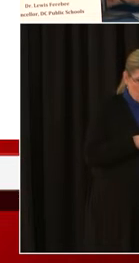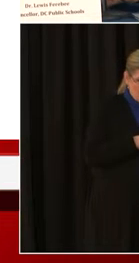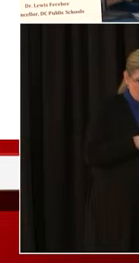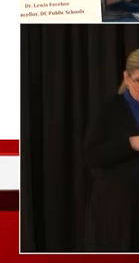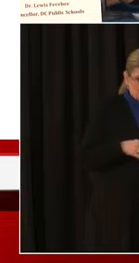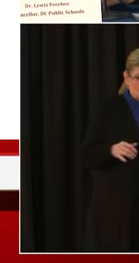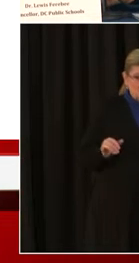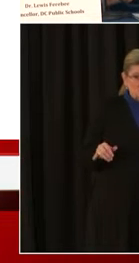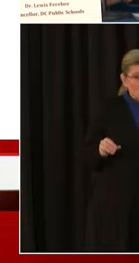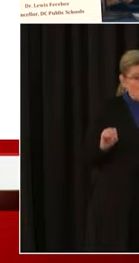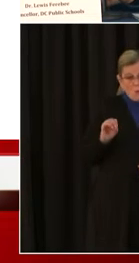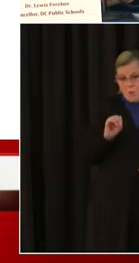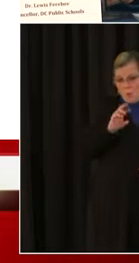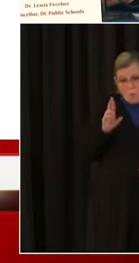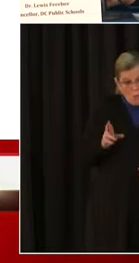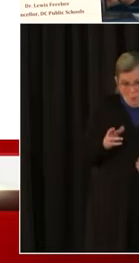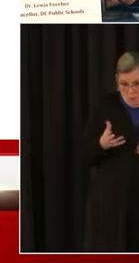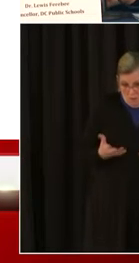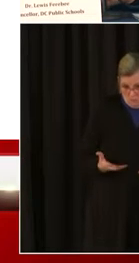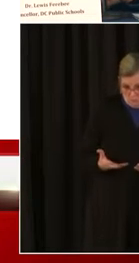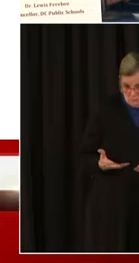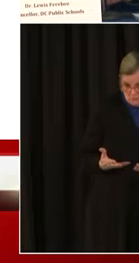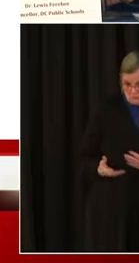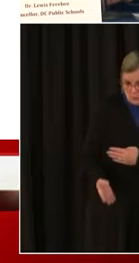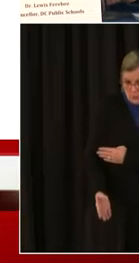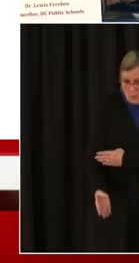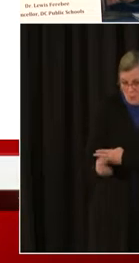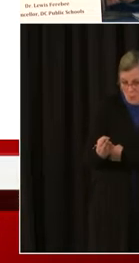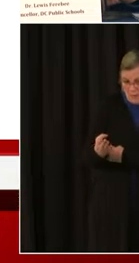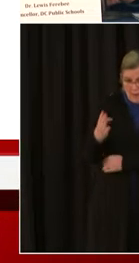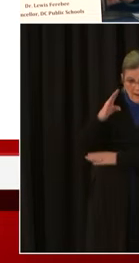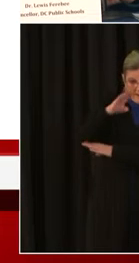Friday, or it could be an AM or